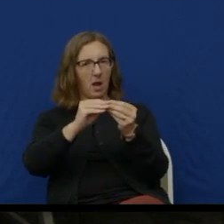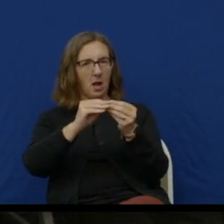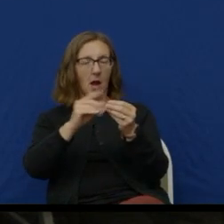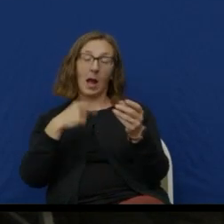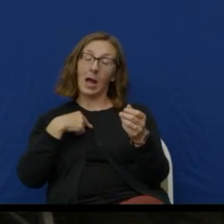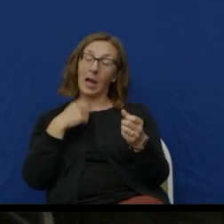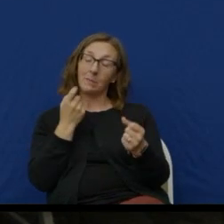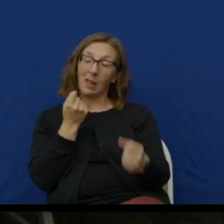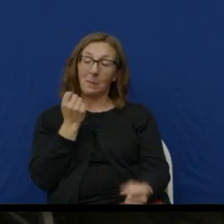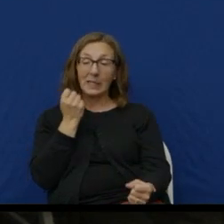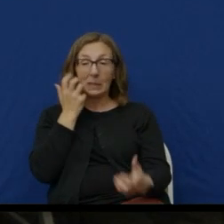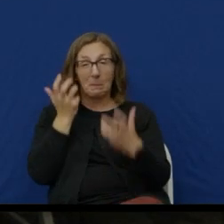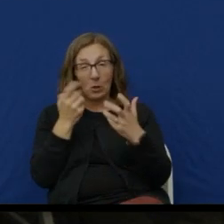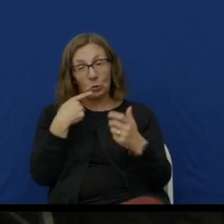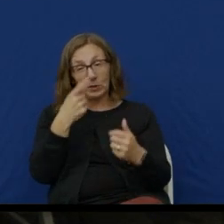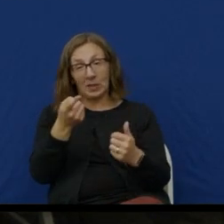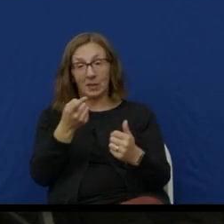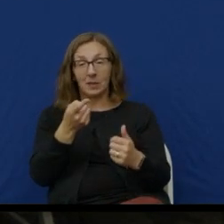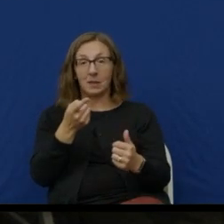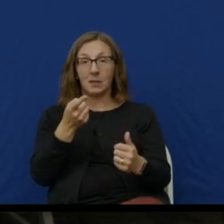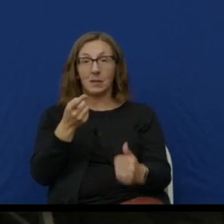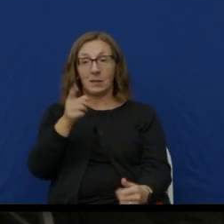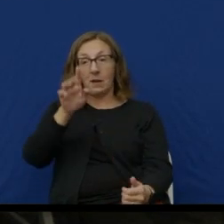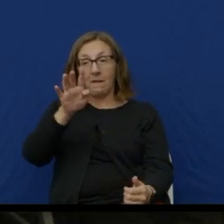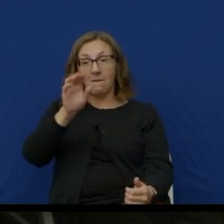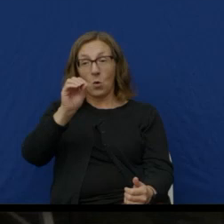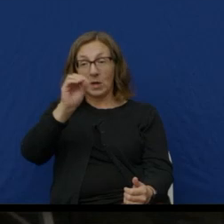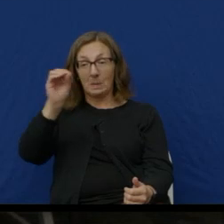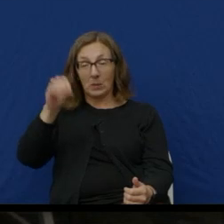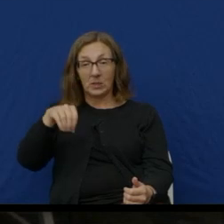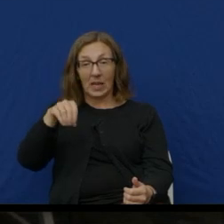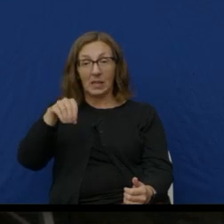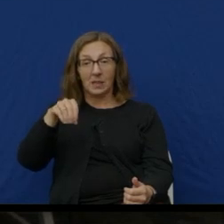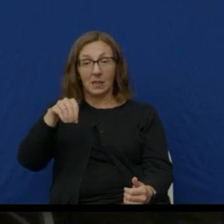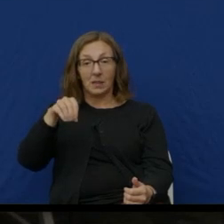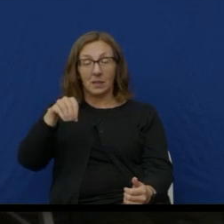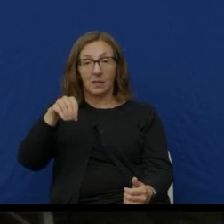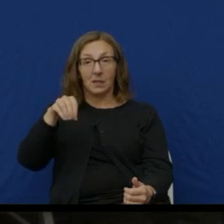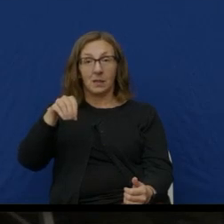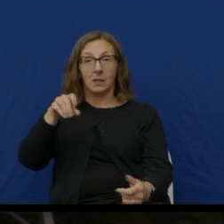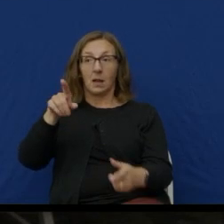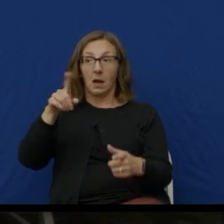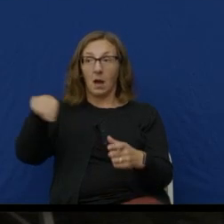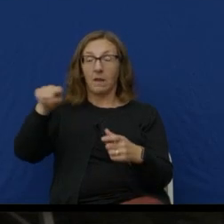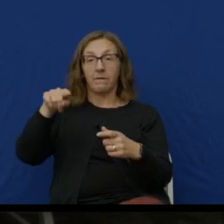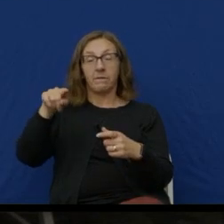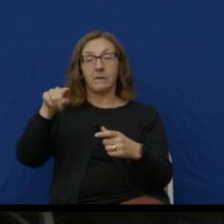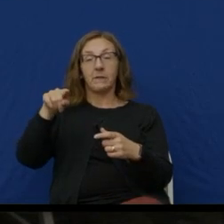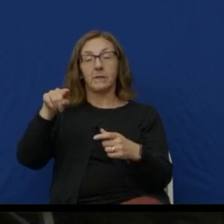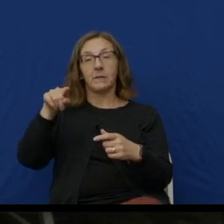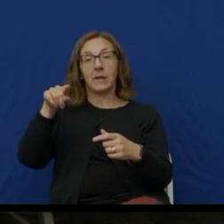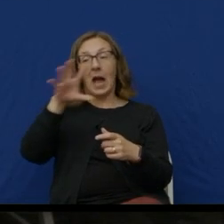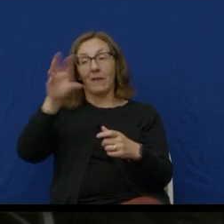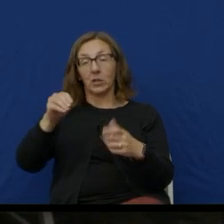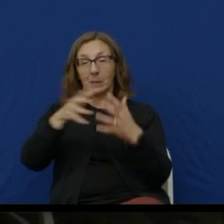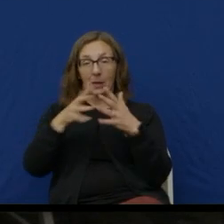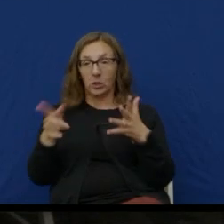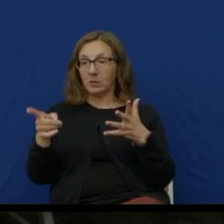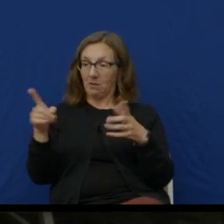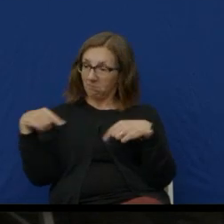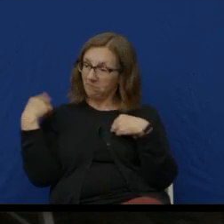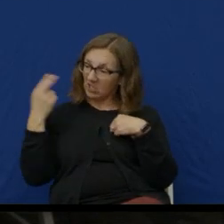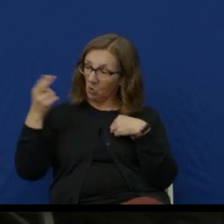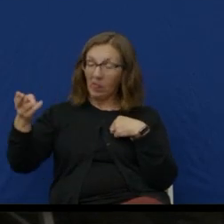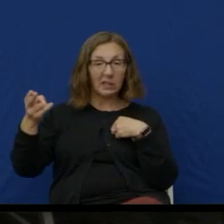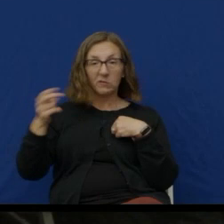go out that only 40% of our African-American students are reading on grade level. Historically, that's been the case, and we haven't changed anything.